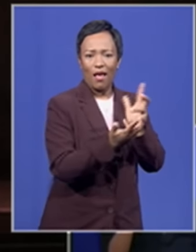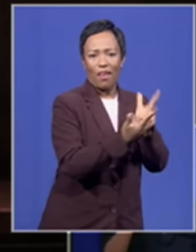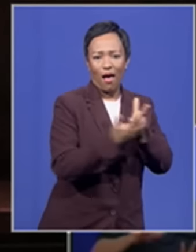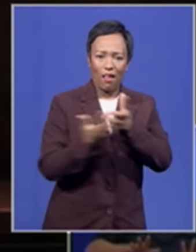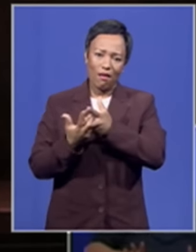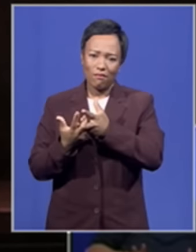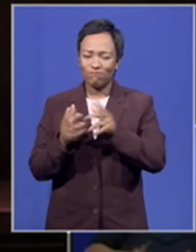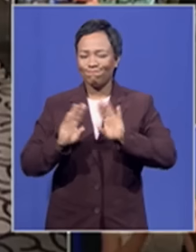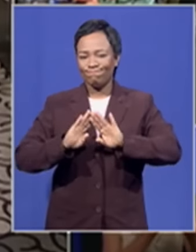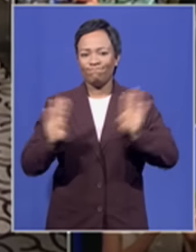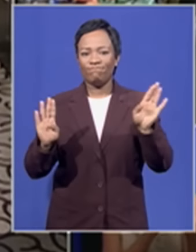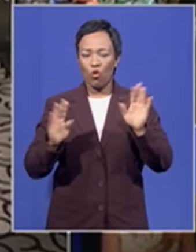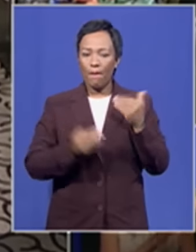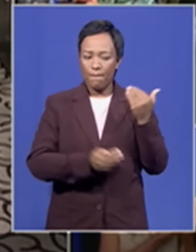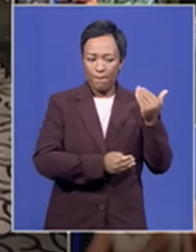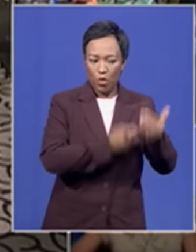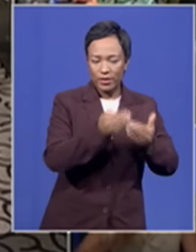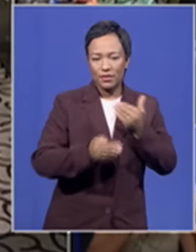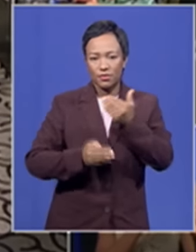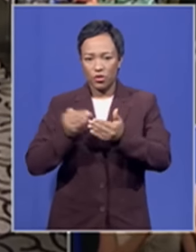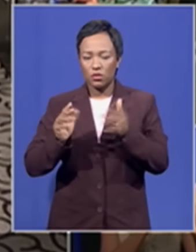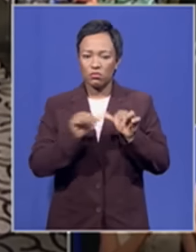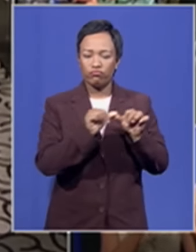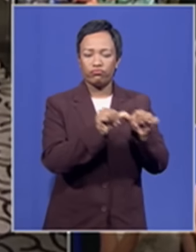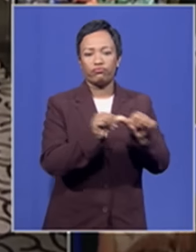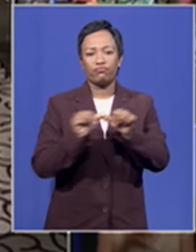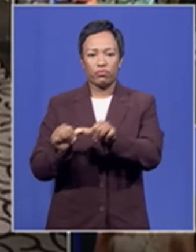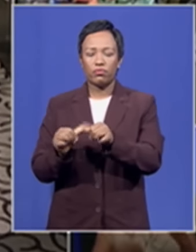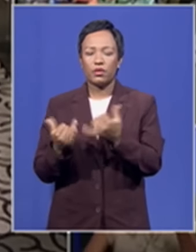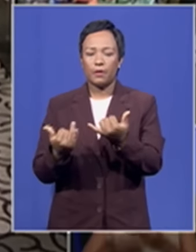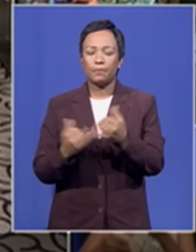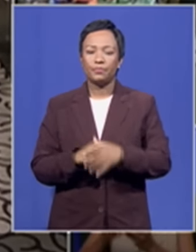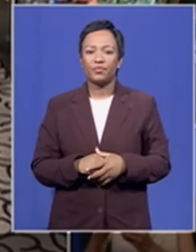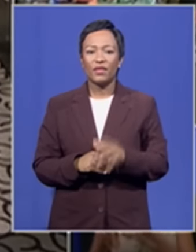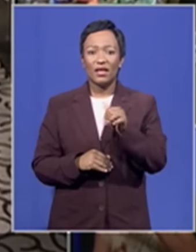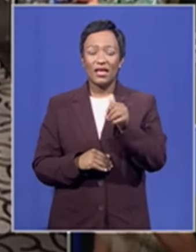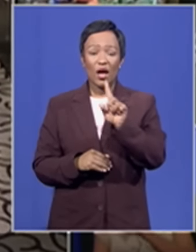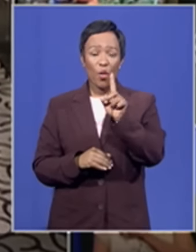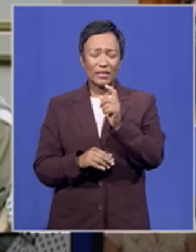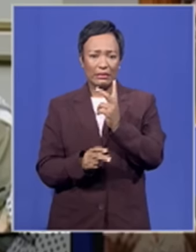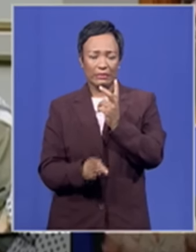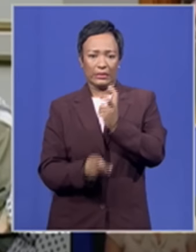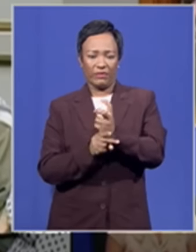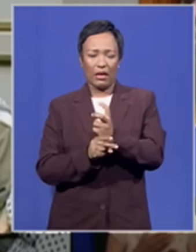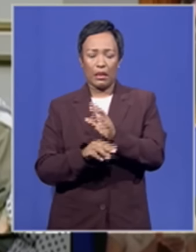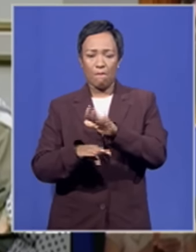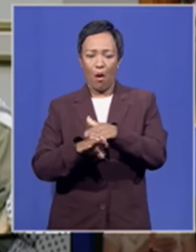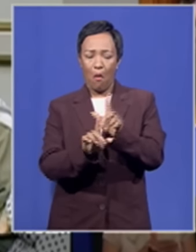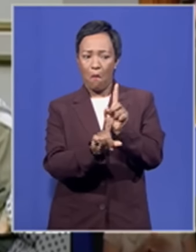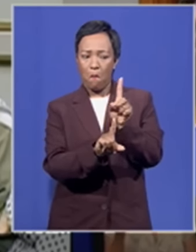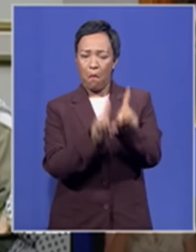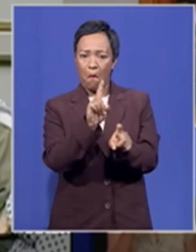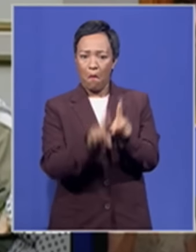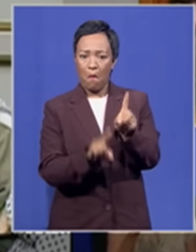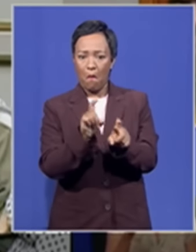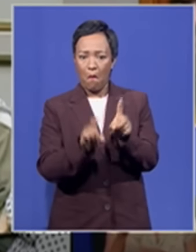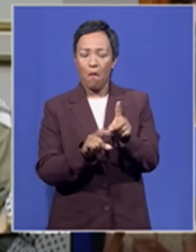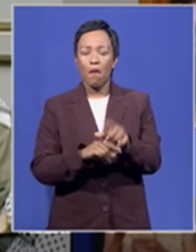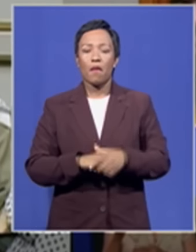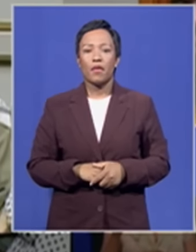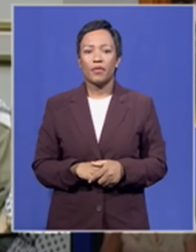are still underway. Le jwalo, dipotso tse thata di ile tsa latela. Several crime intelligence